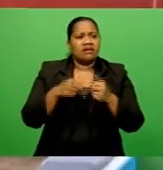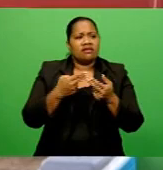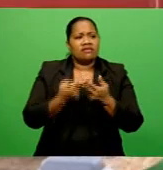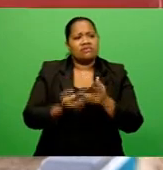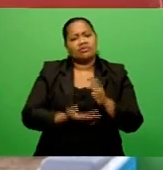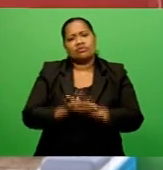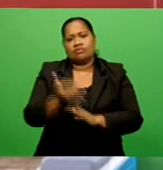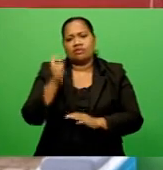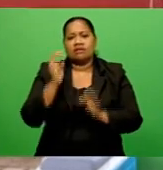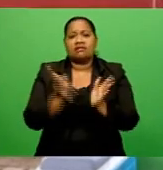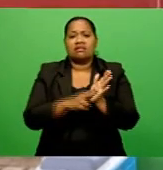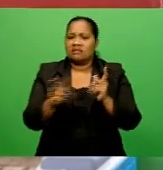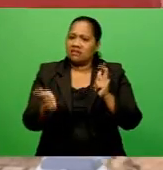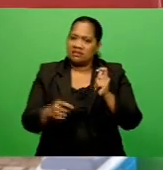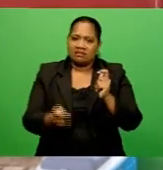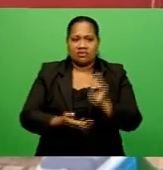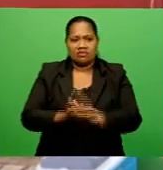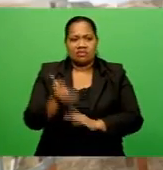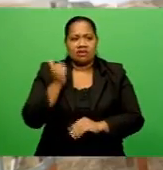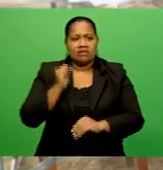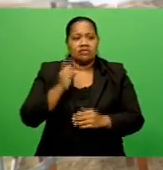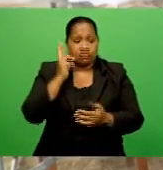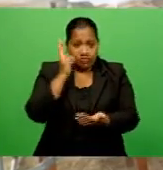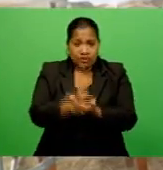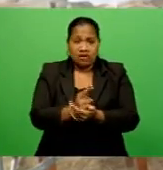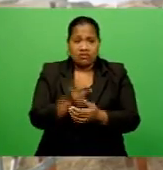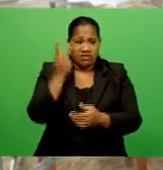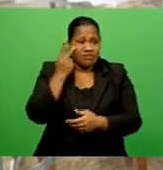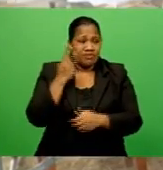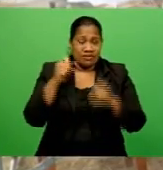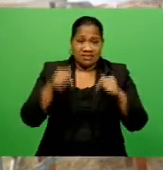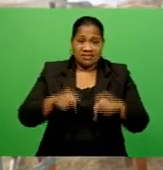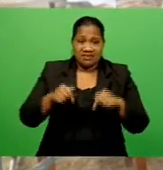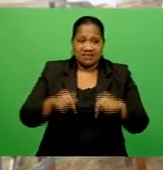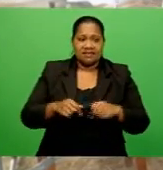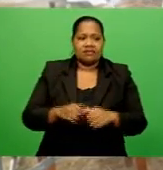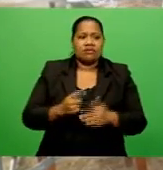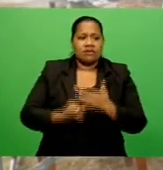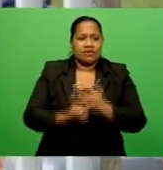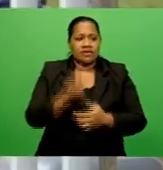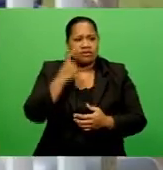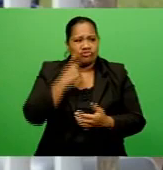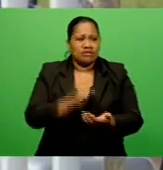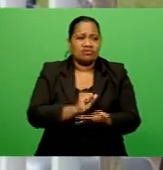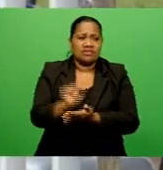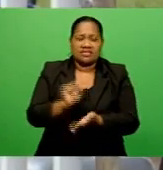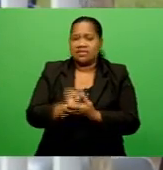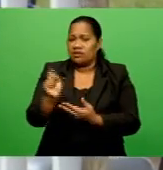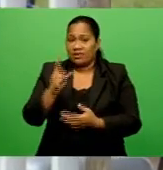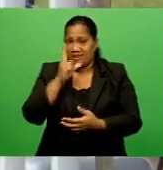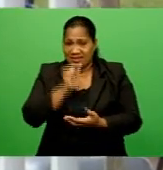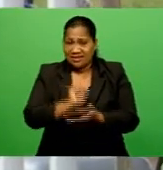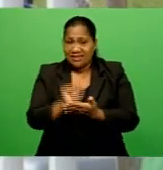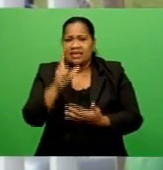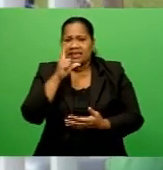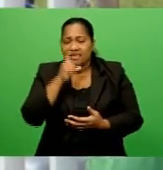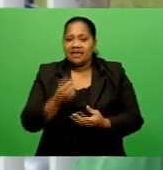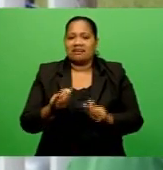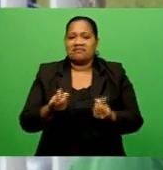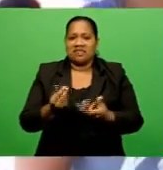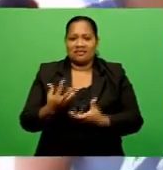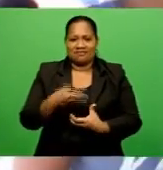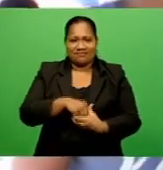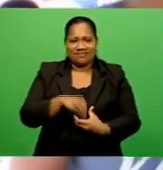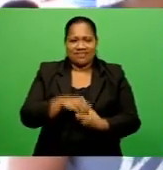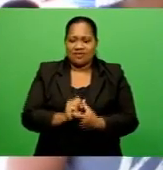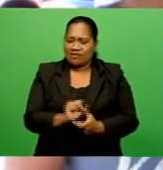Naitasiri. The reality for parents here at the Vot City market is that they're trying to sell whatever they can to earn money for their